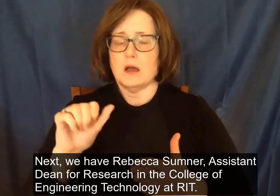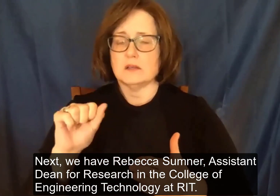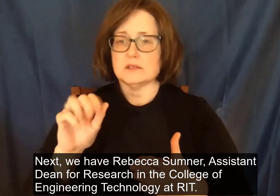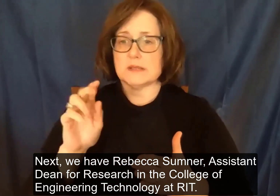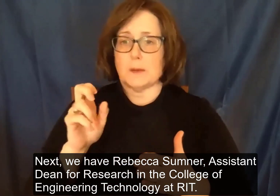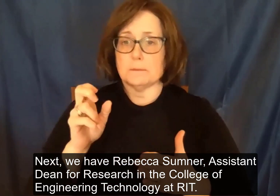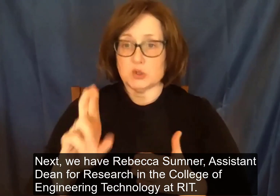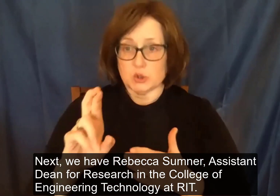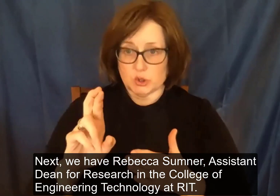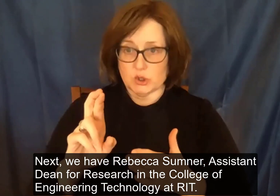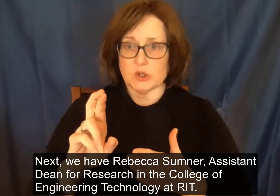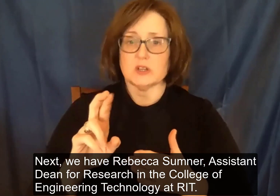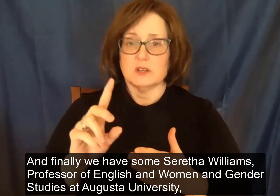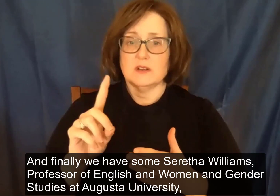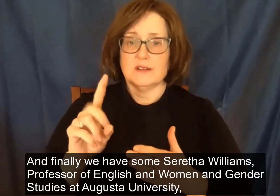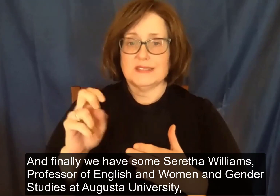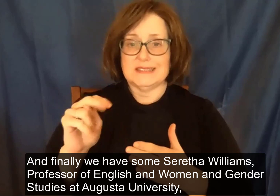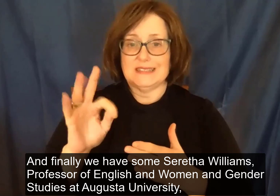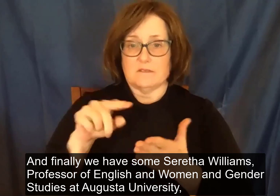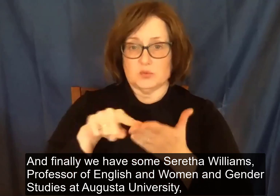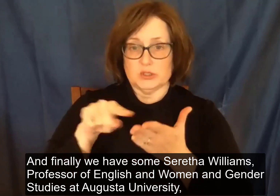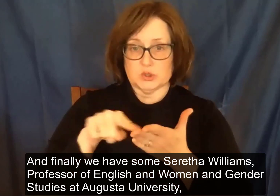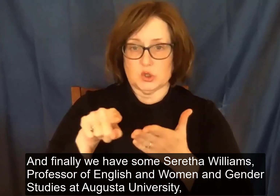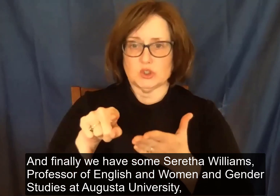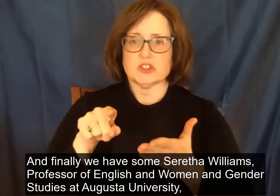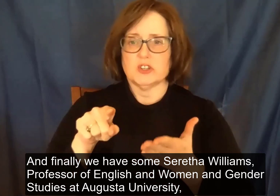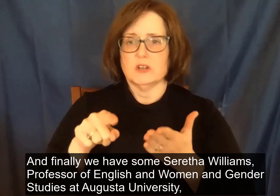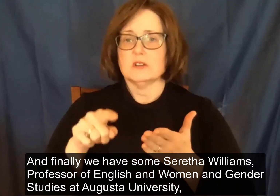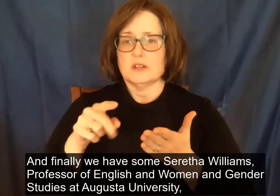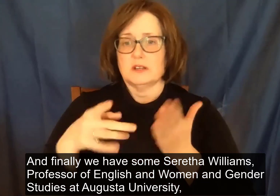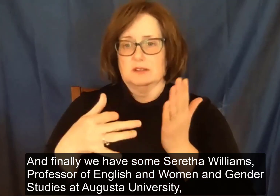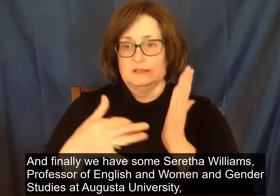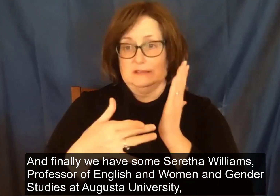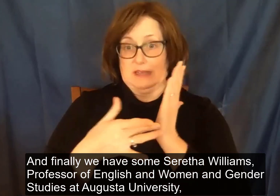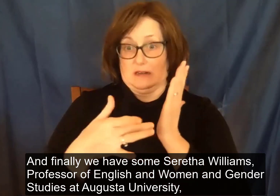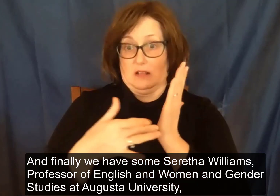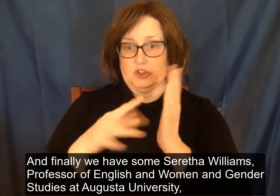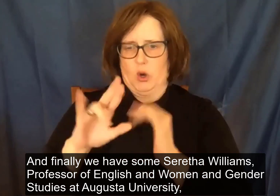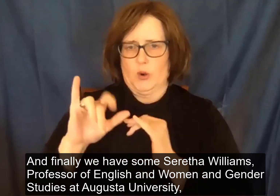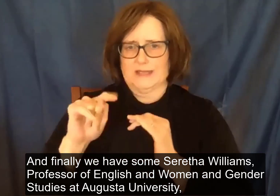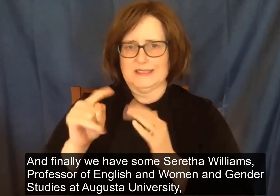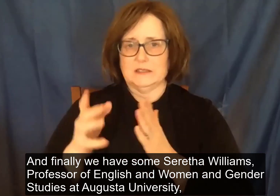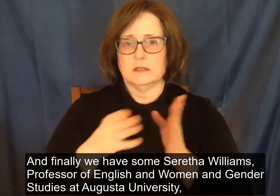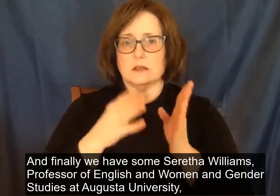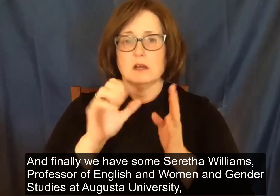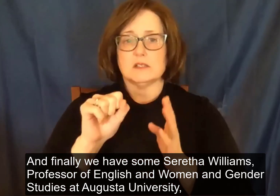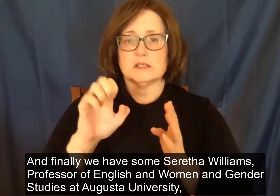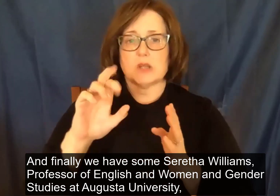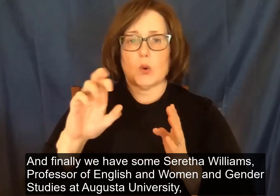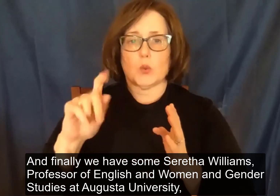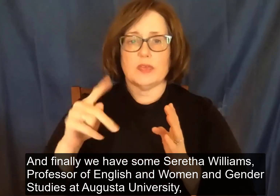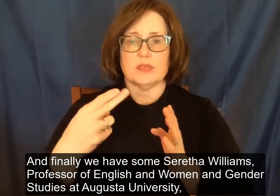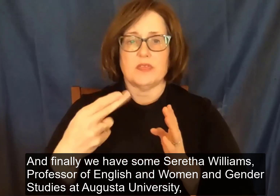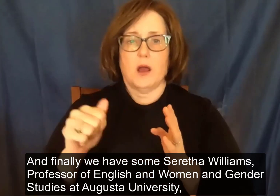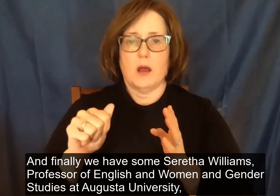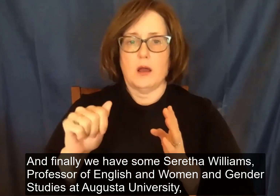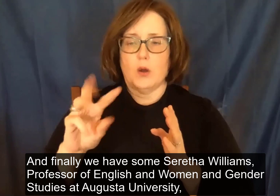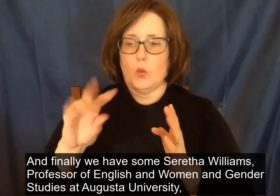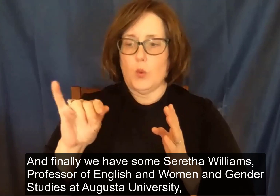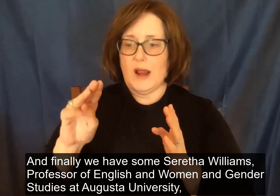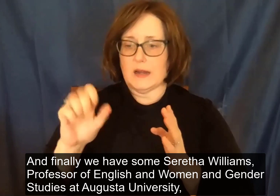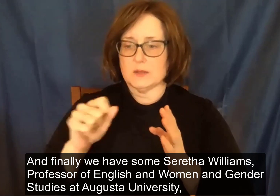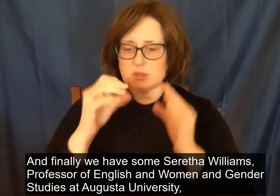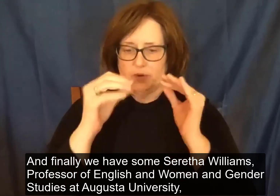Technology, RIT. And finally, we have Seretha Williams, Professor of English and Women and